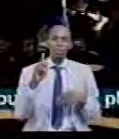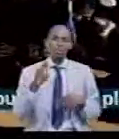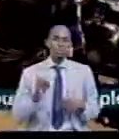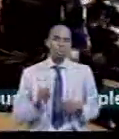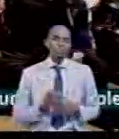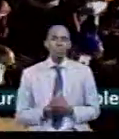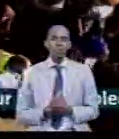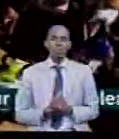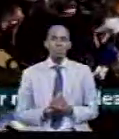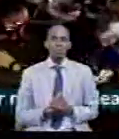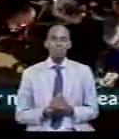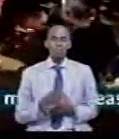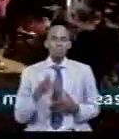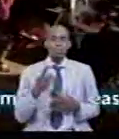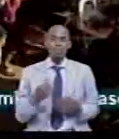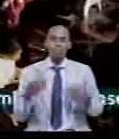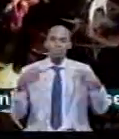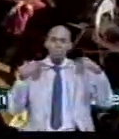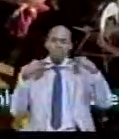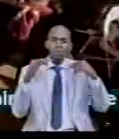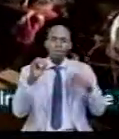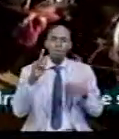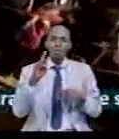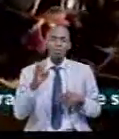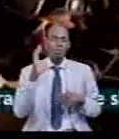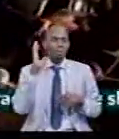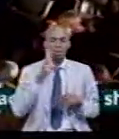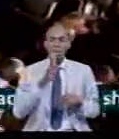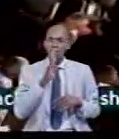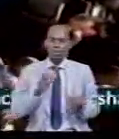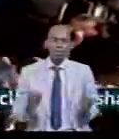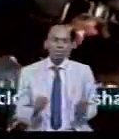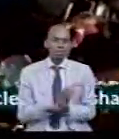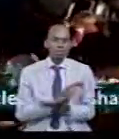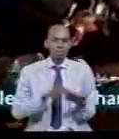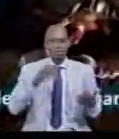The yoke shall be destroyed because of the anointing.